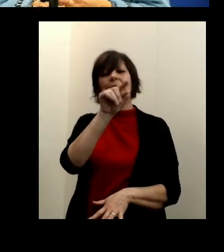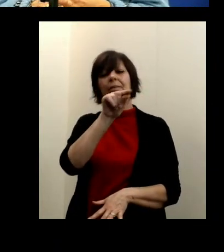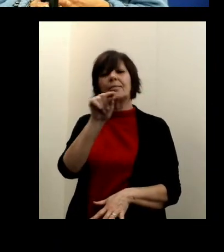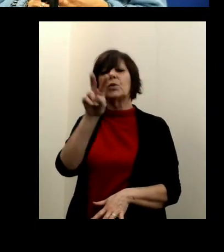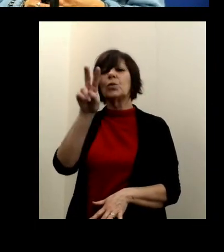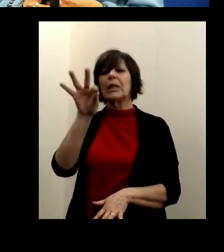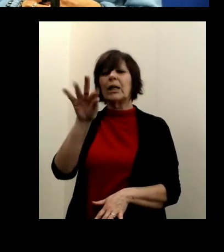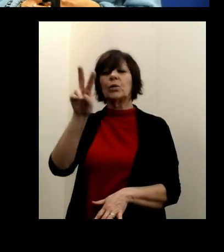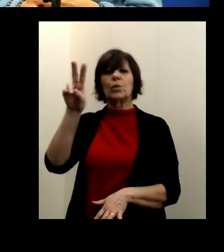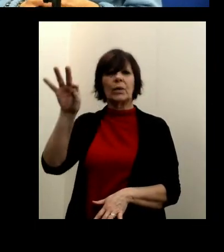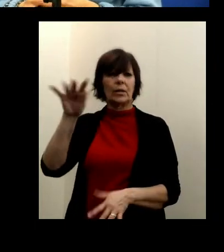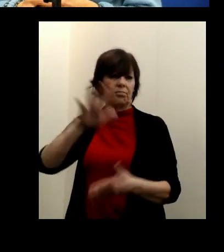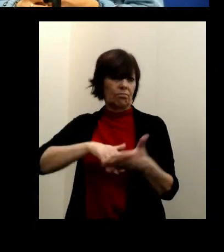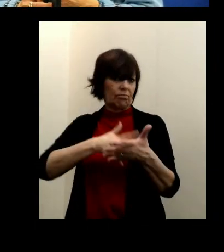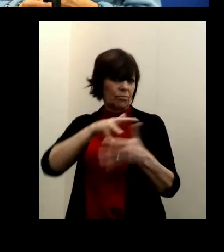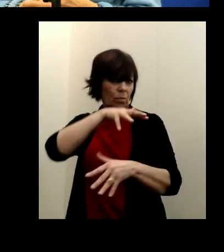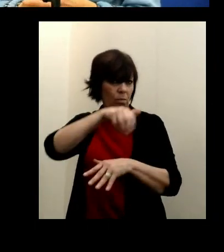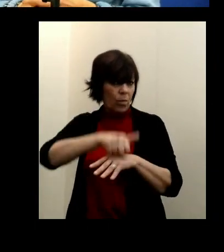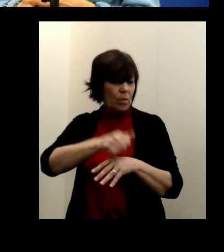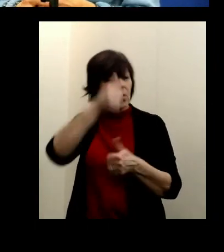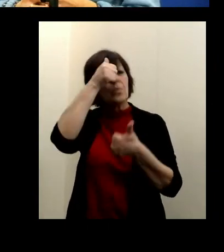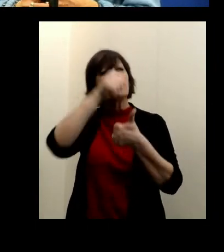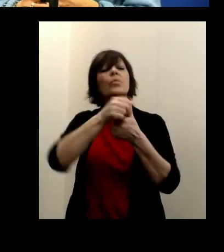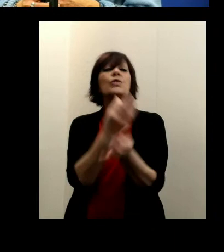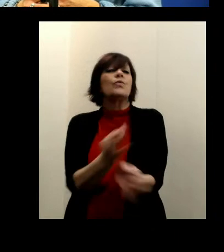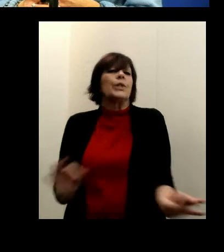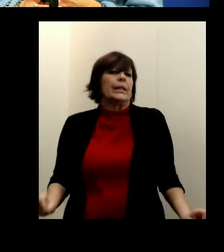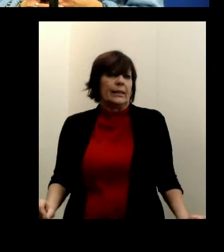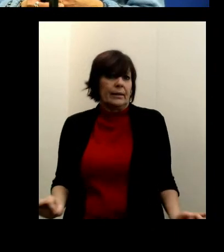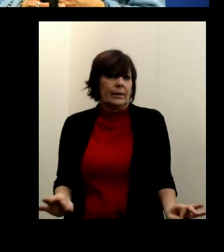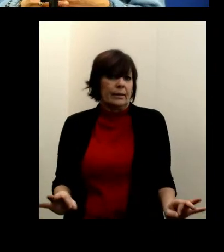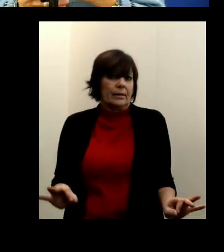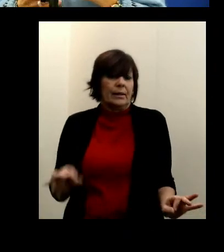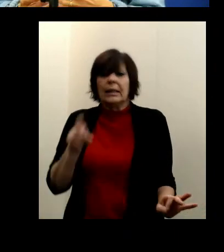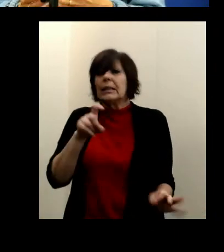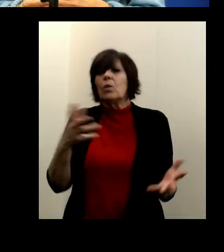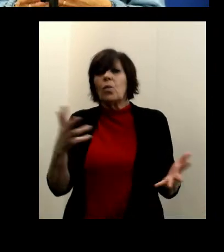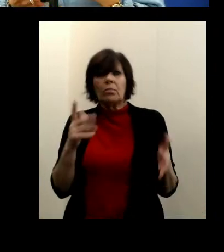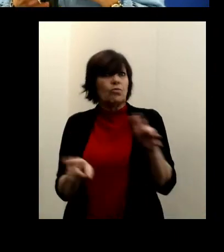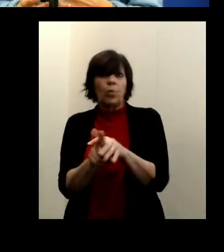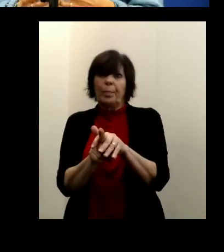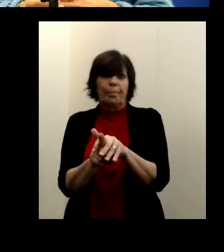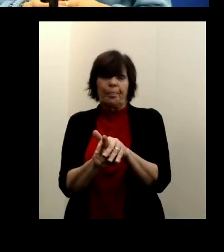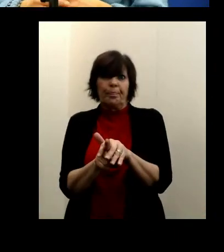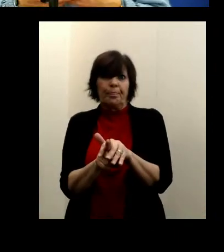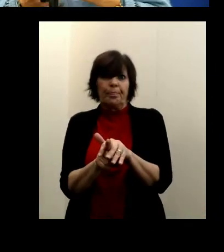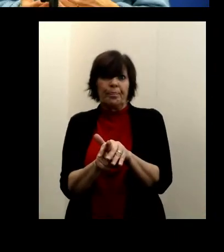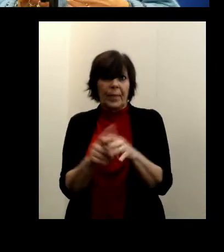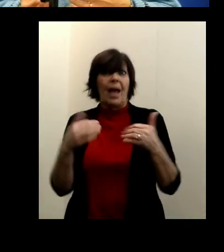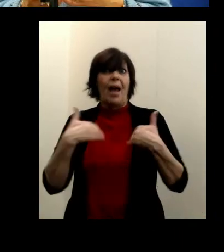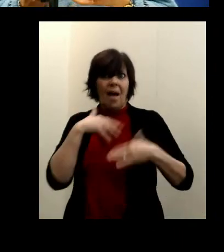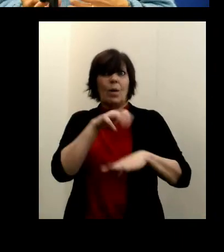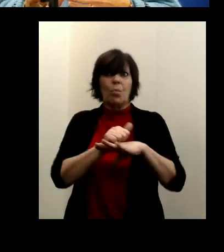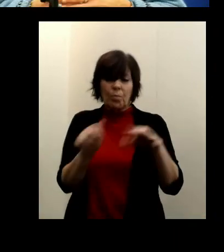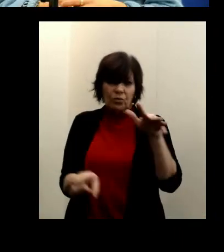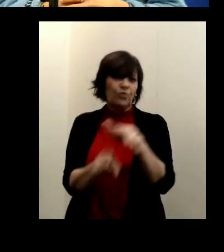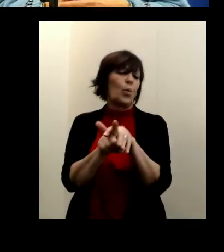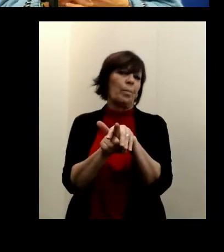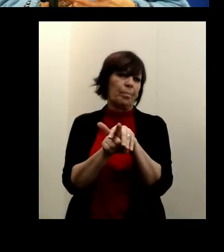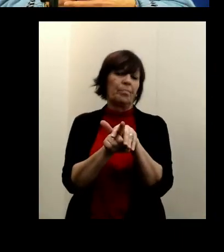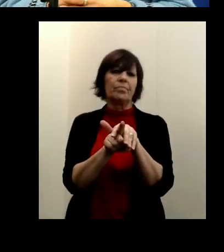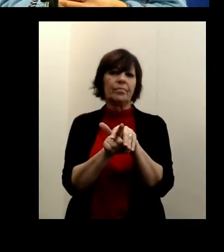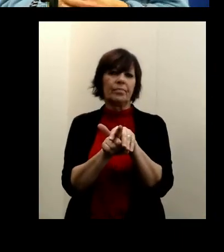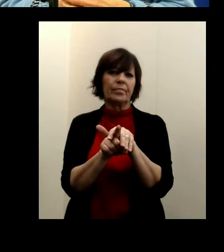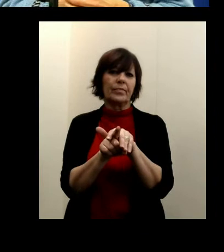716-858-2929 to schedule an appointment. Remember, it's free. All you need is to show up and have an appointment. So we will